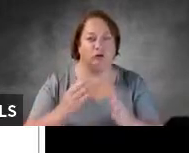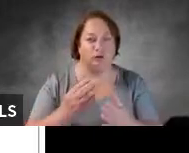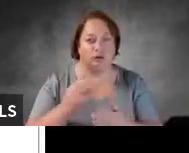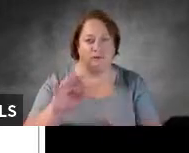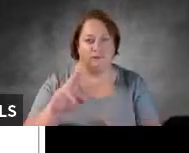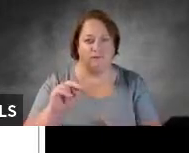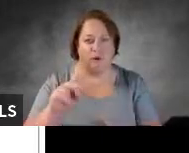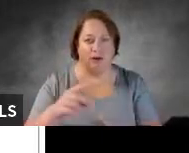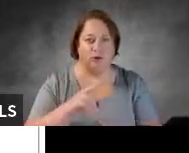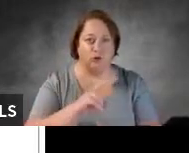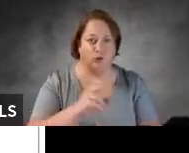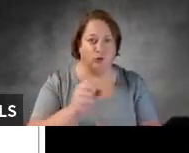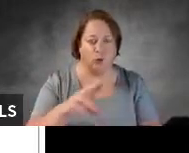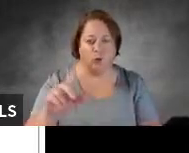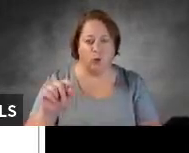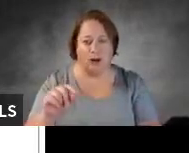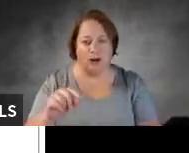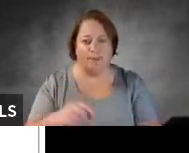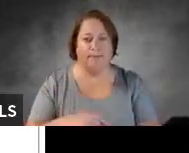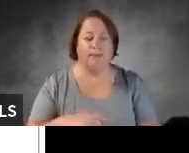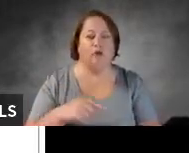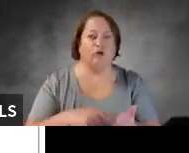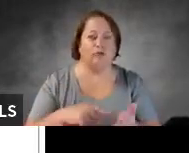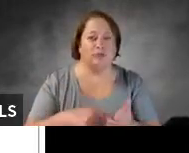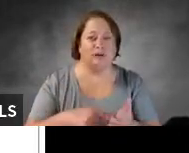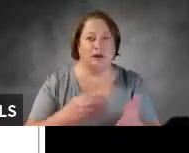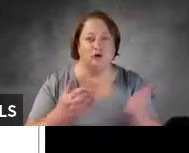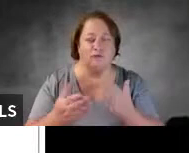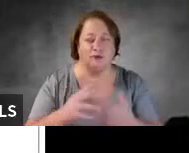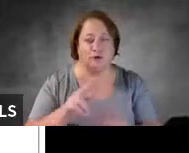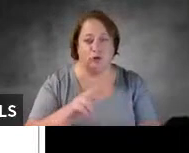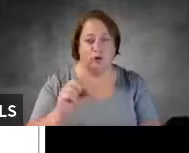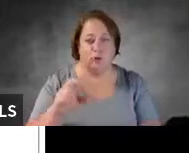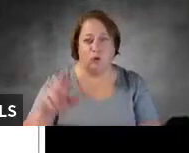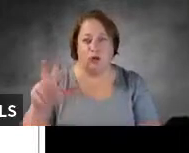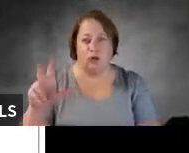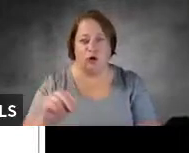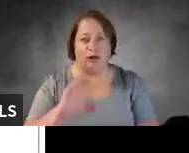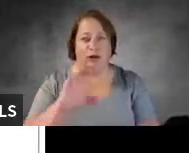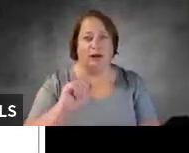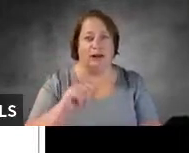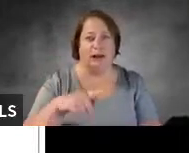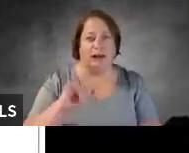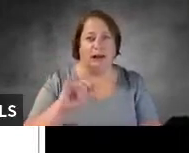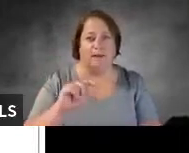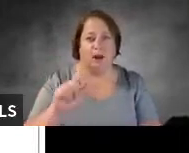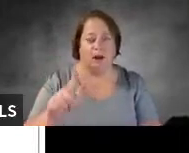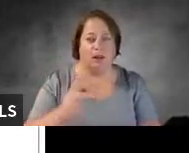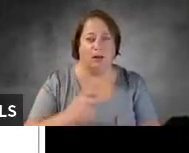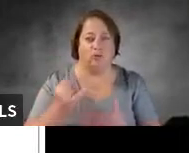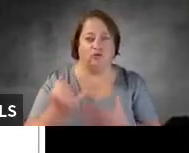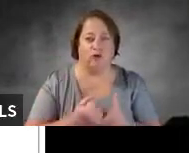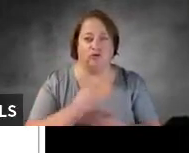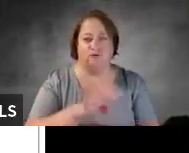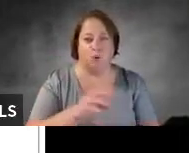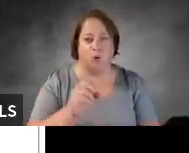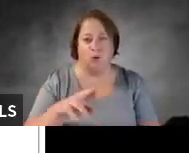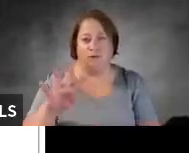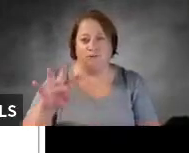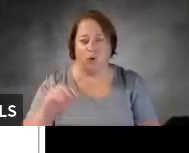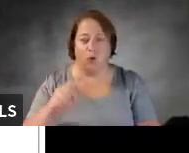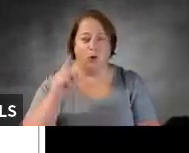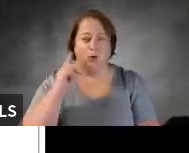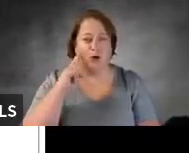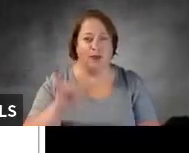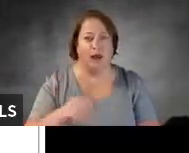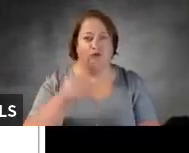20. Debt service, you'll hear as a 3 or a 30. And capital projects, you'll hear as a 4 or a 40. So when you hear those, just